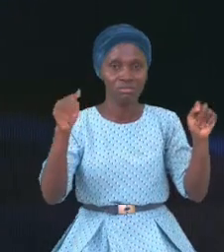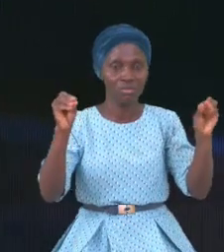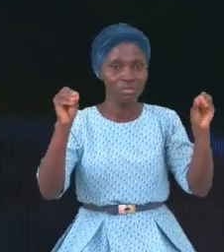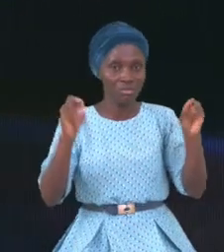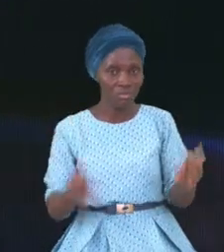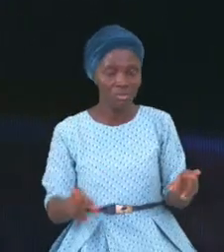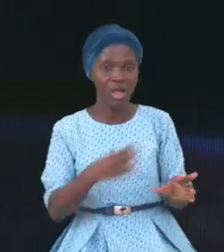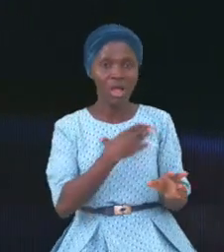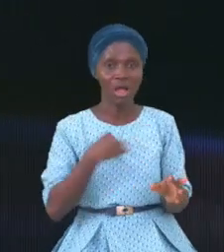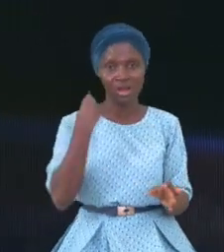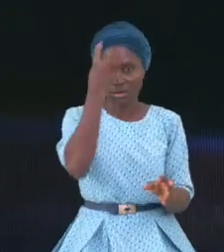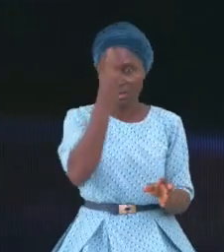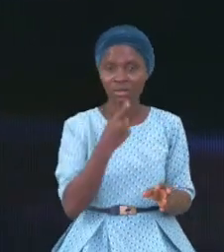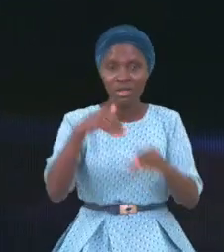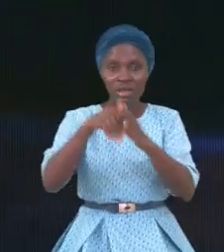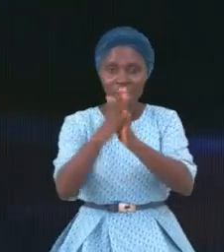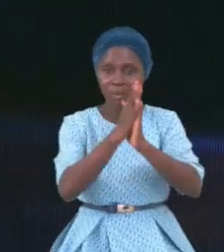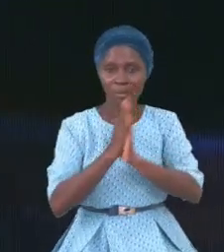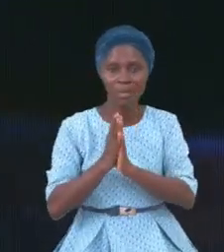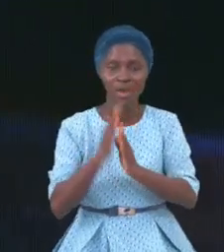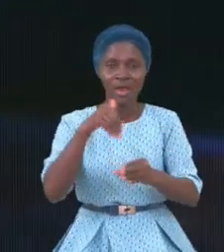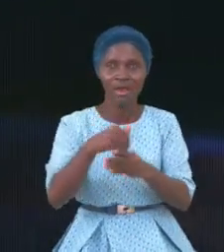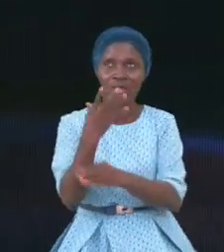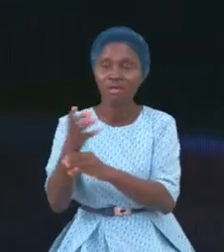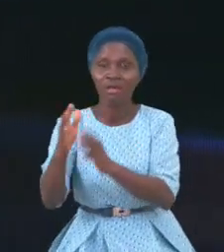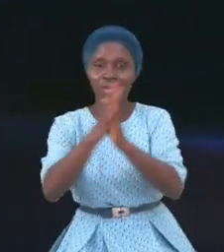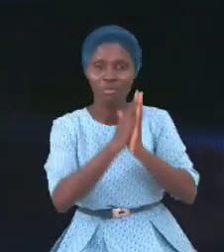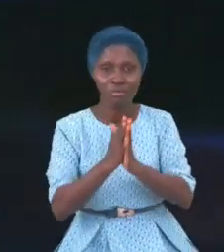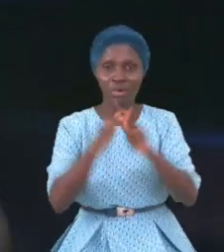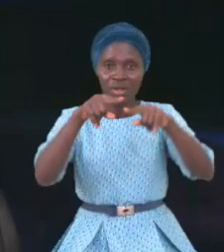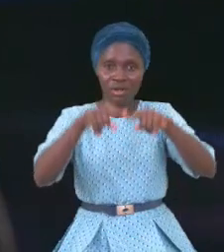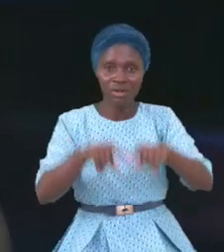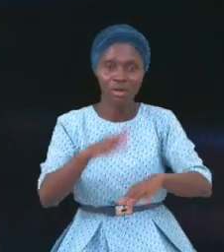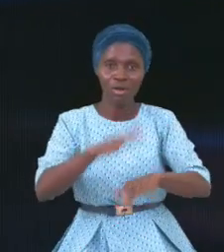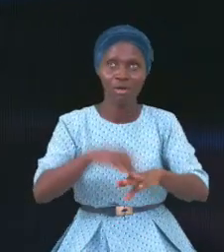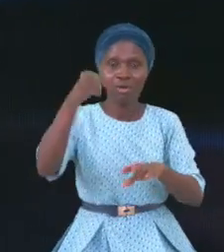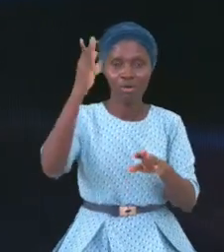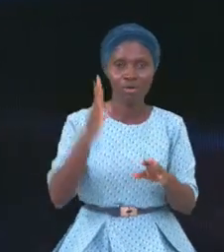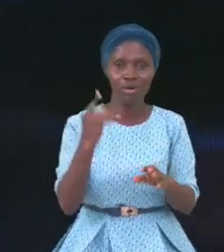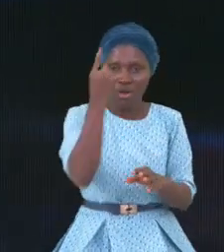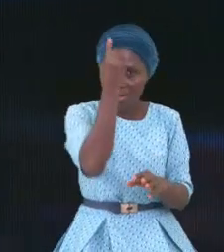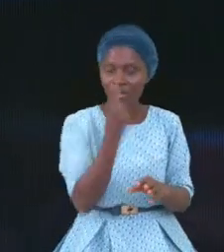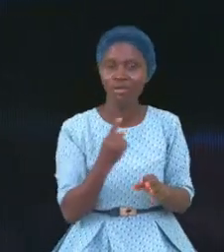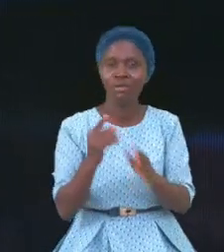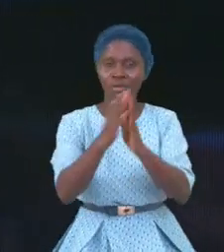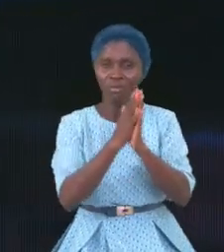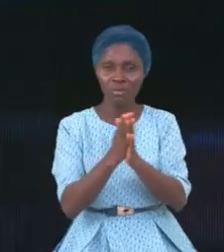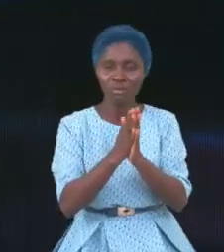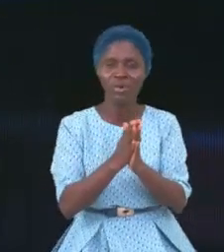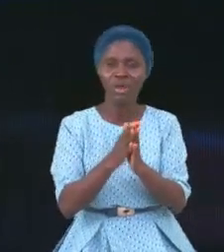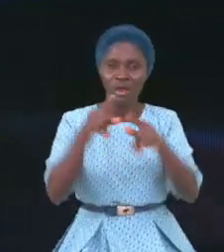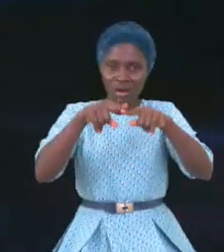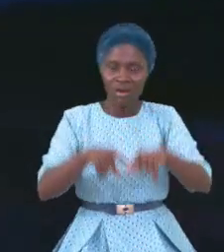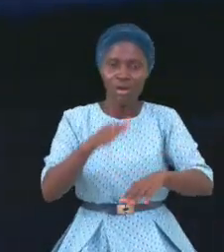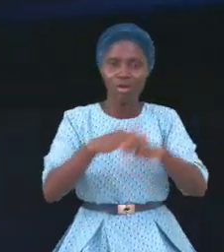in supplication, alone in dependence with the Lord, alone in leaning on the Lord all the time. But